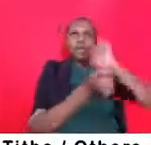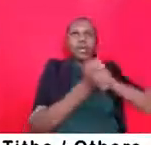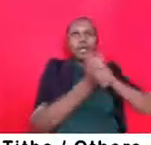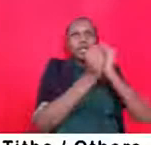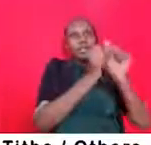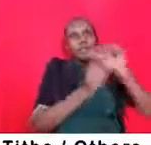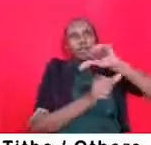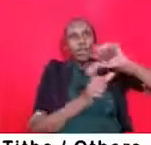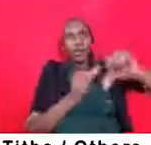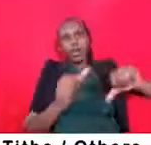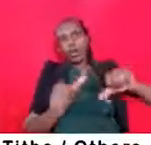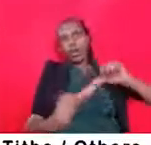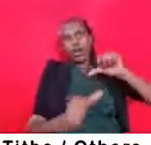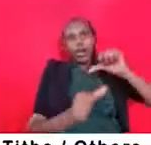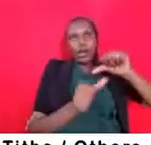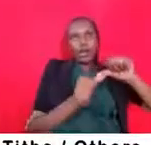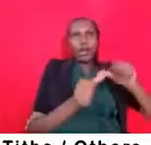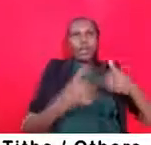God turn it